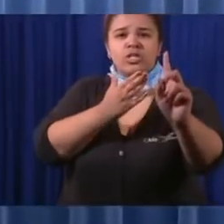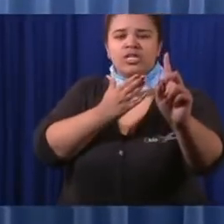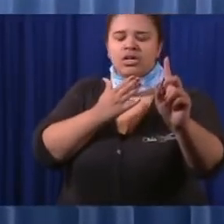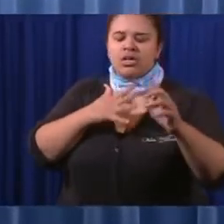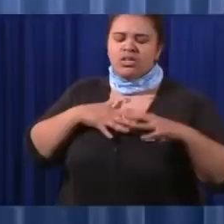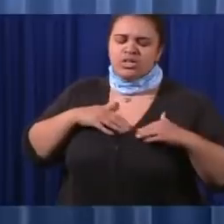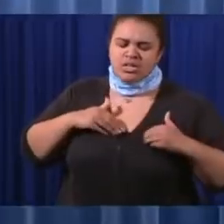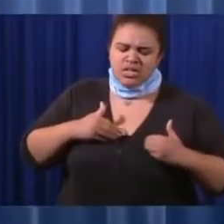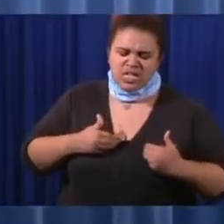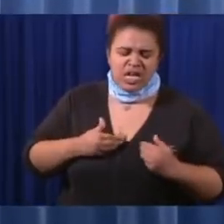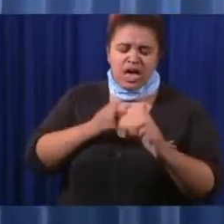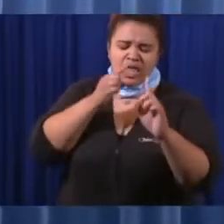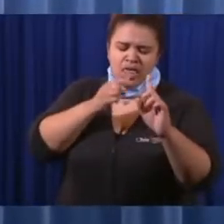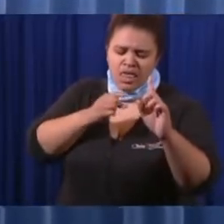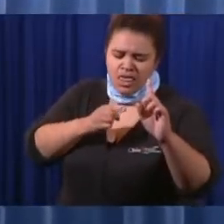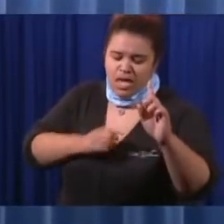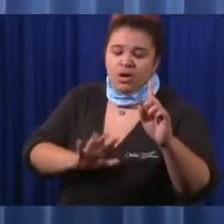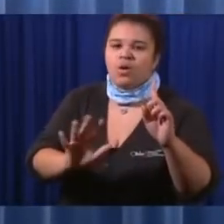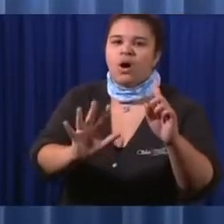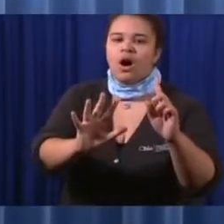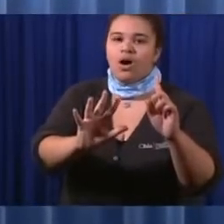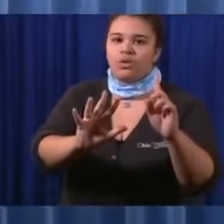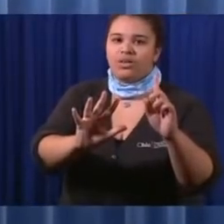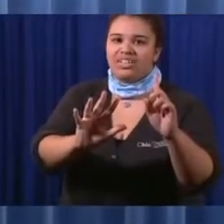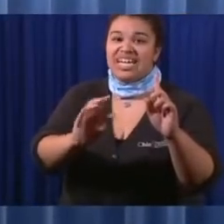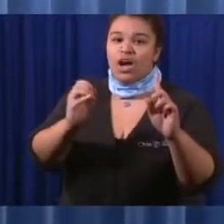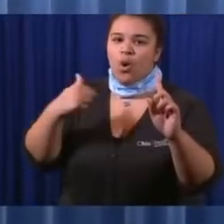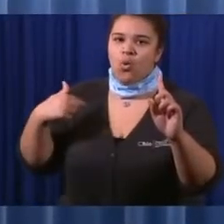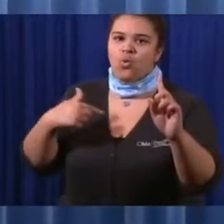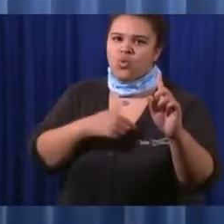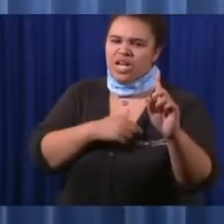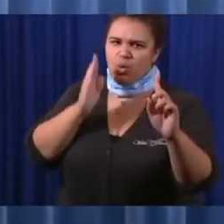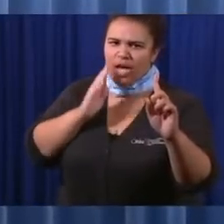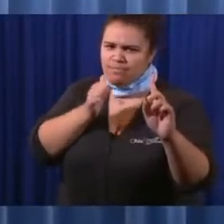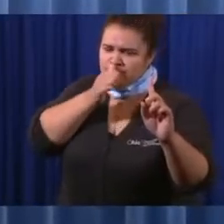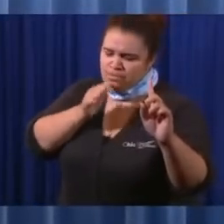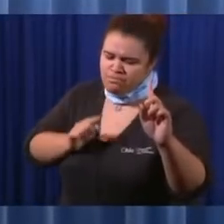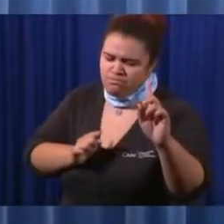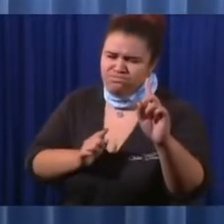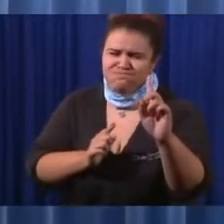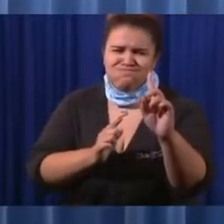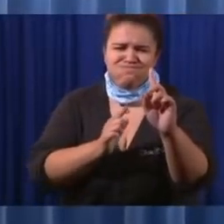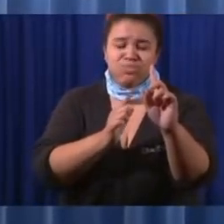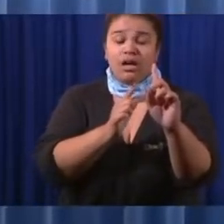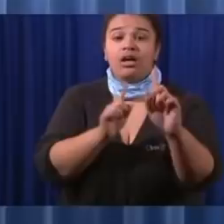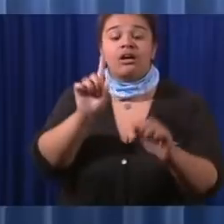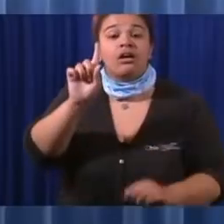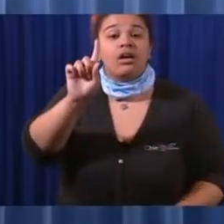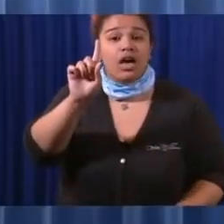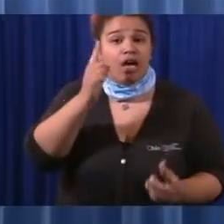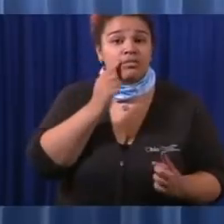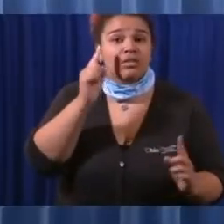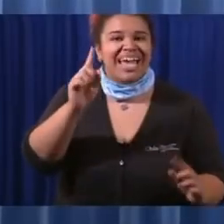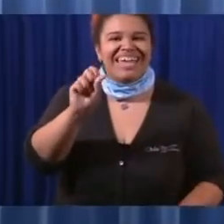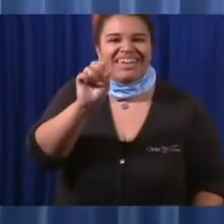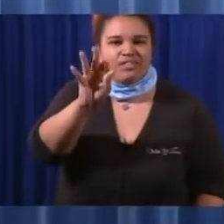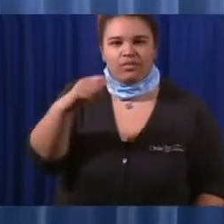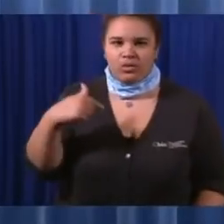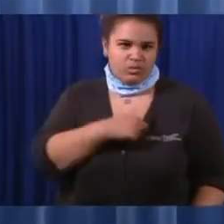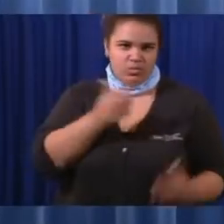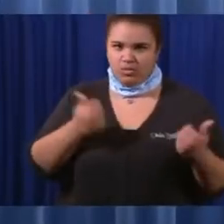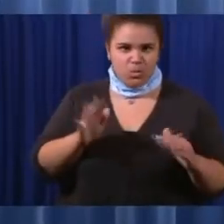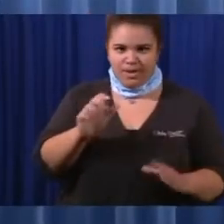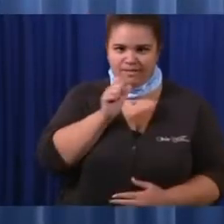reap if we do not give up. Ohioans will never give up. We're strong,